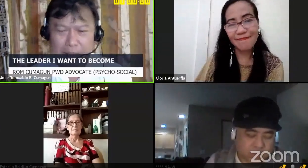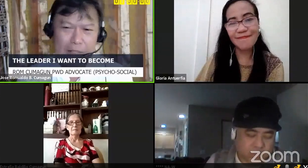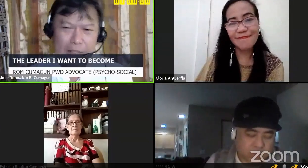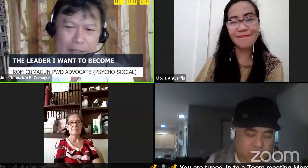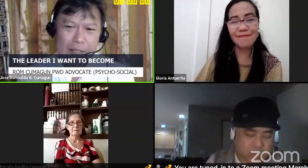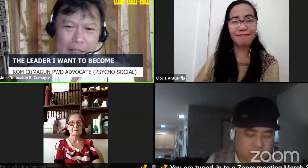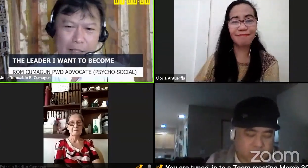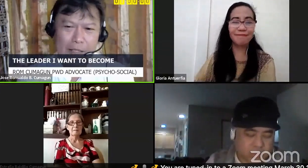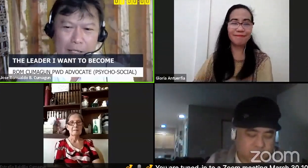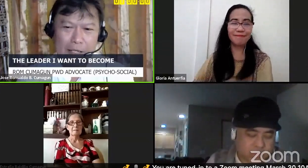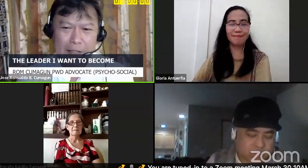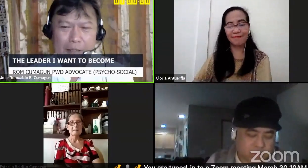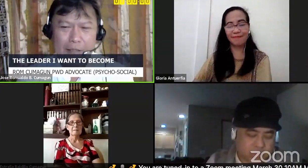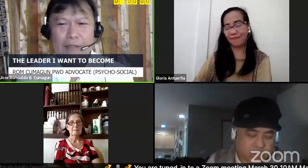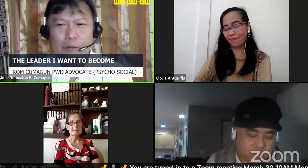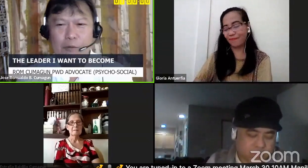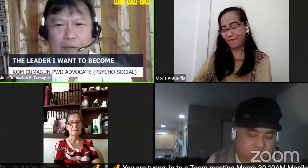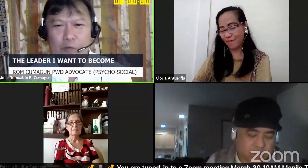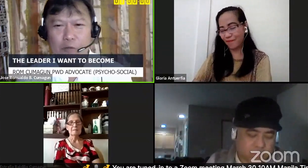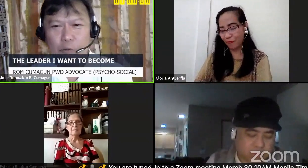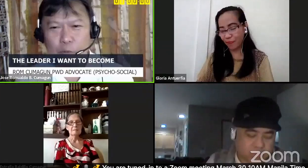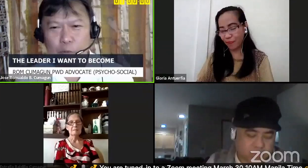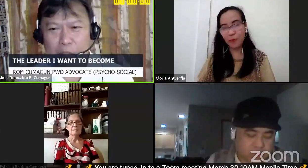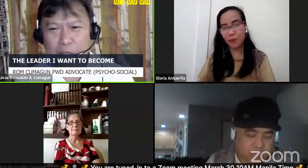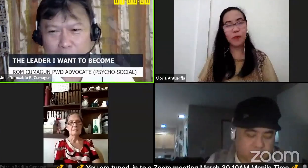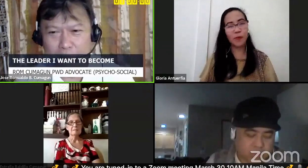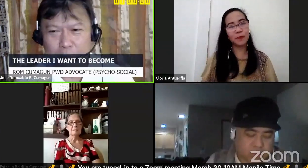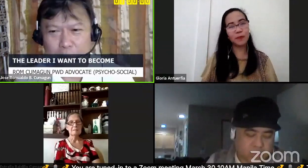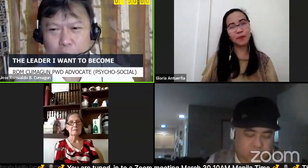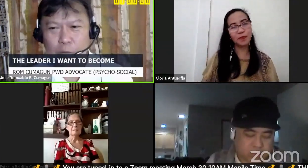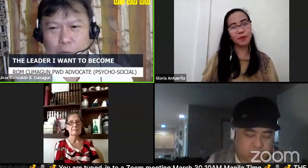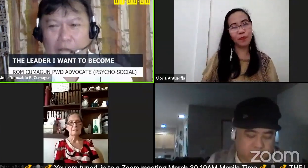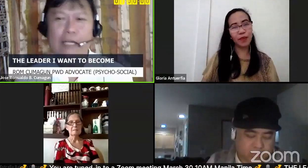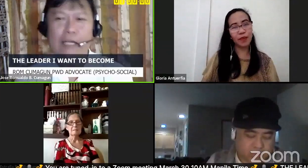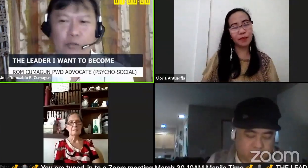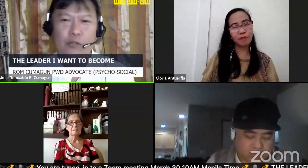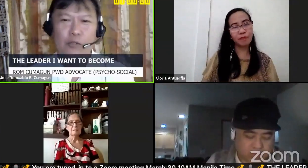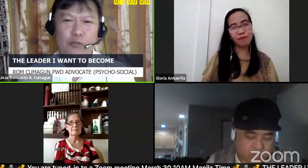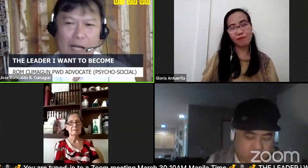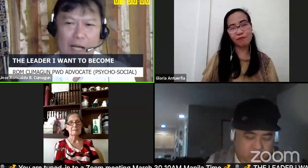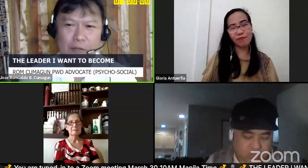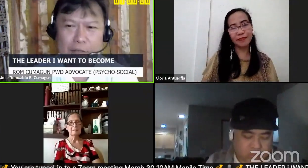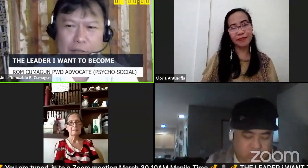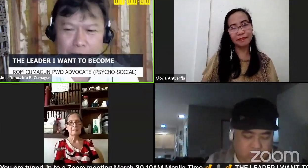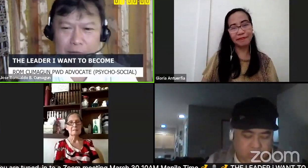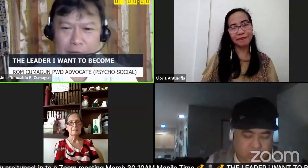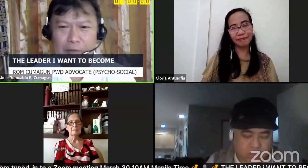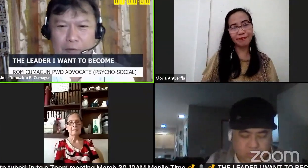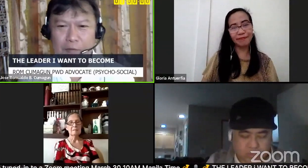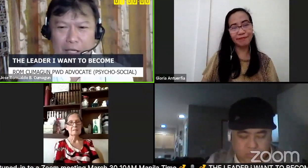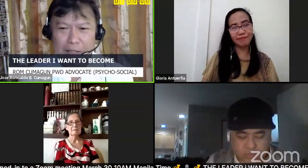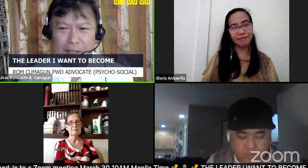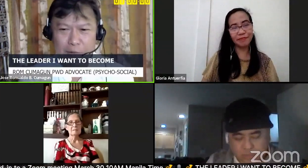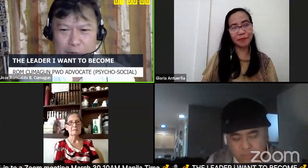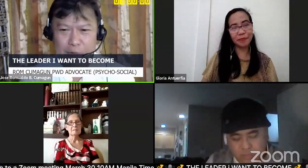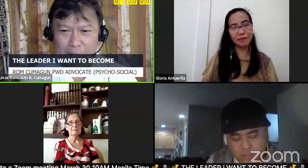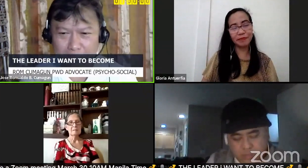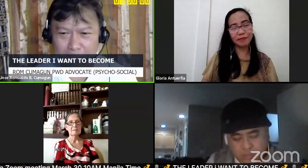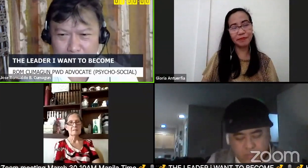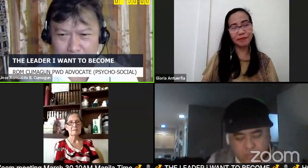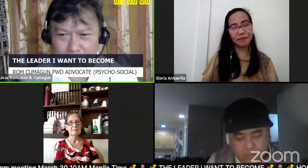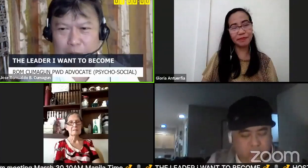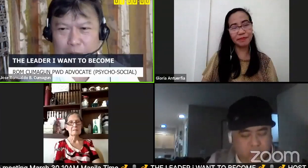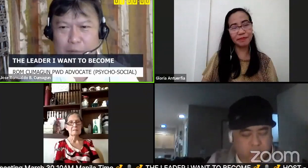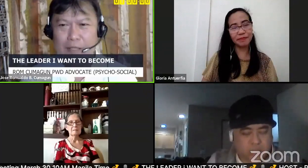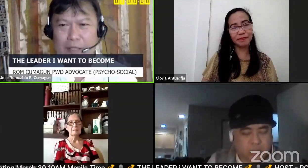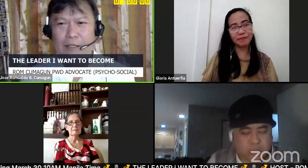device. And then you have to log into your Zoom account. You have to log into your